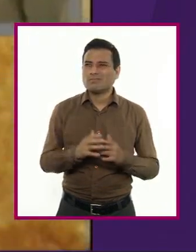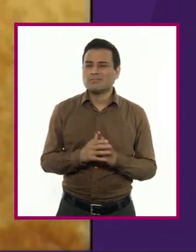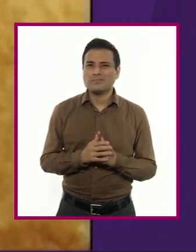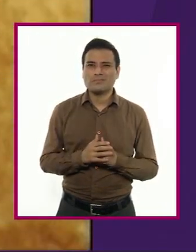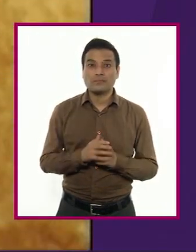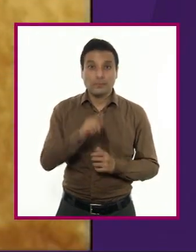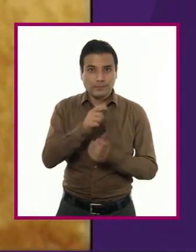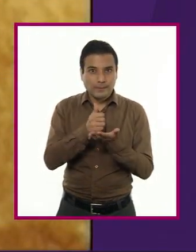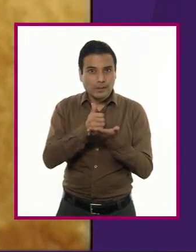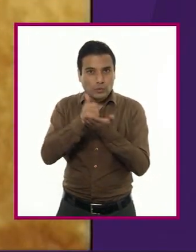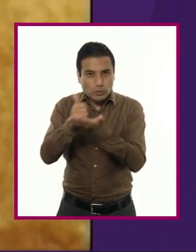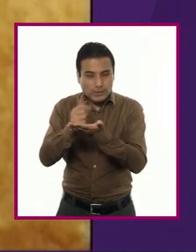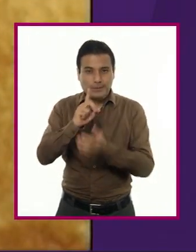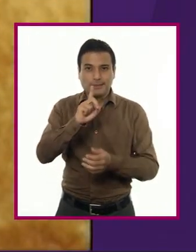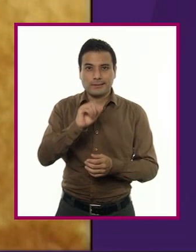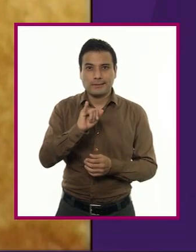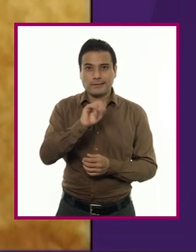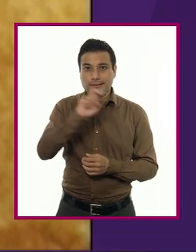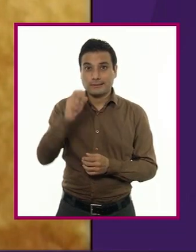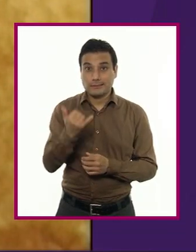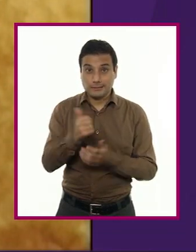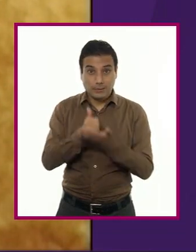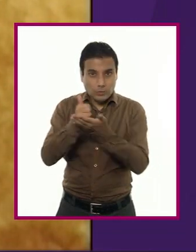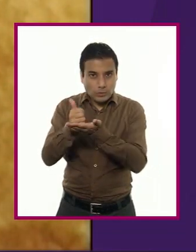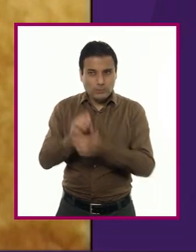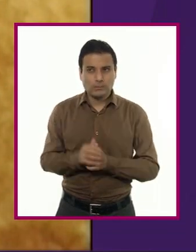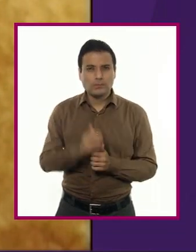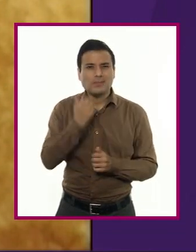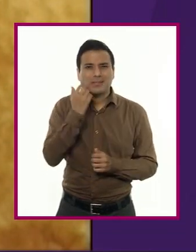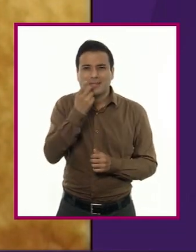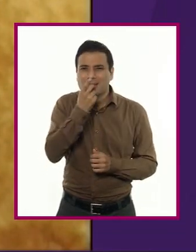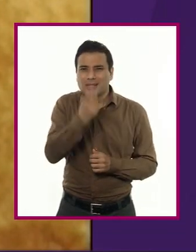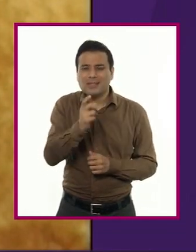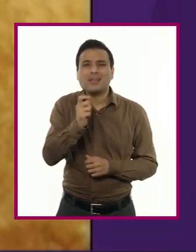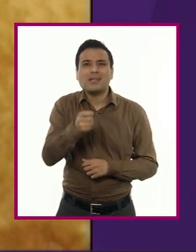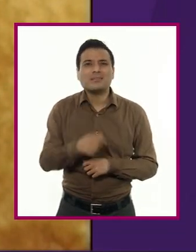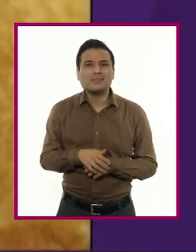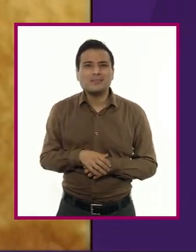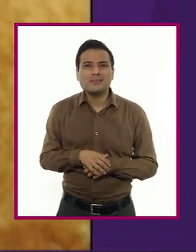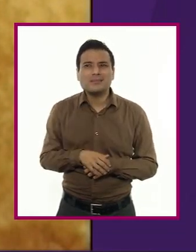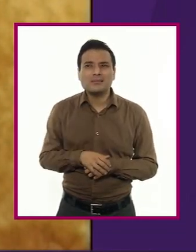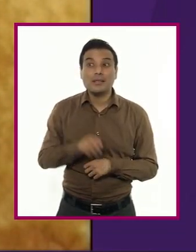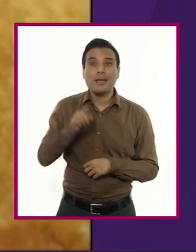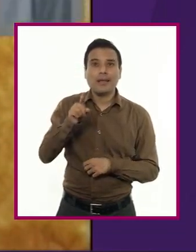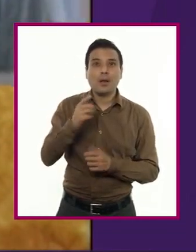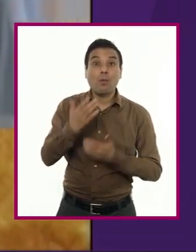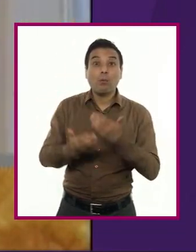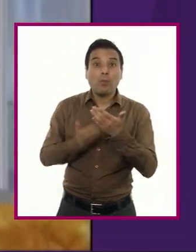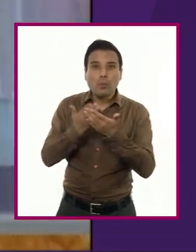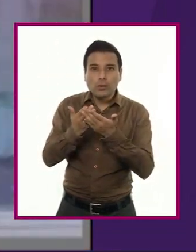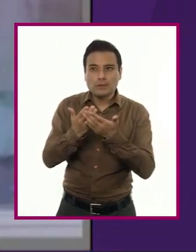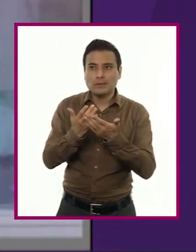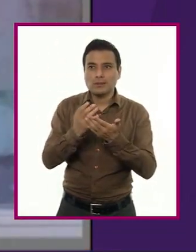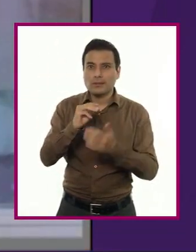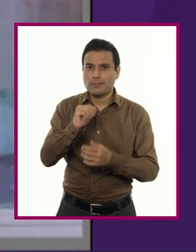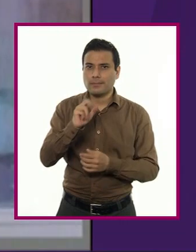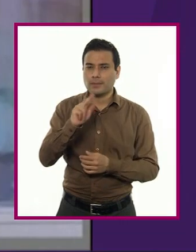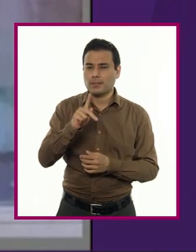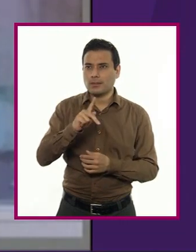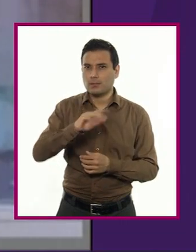Help Dizzy. Ayuda a Dizzy. ¿Qué quiere decir? ¿Le va a proponer a Sally buscar a Mark? Why don't we look for